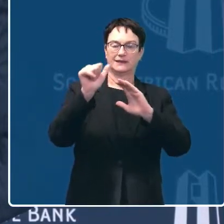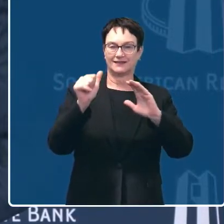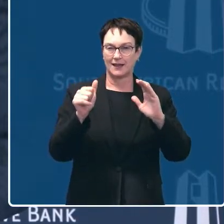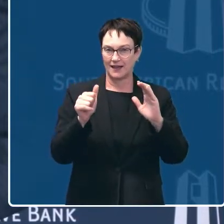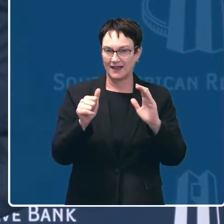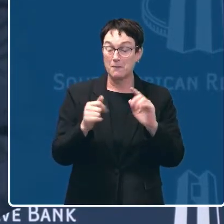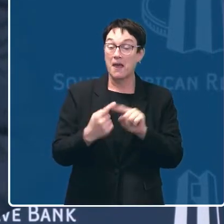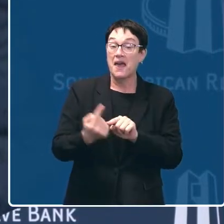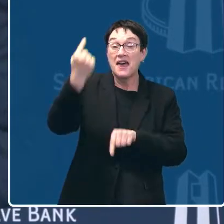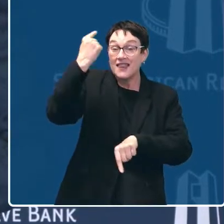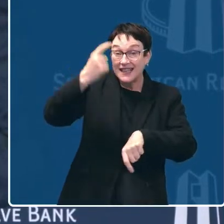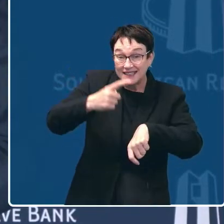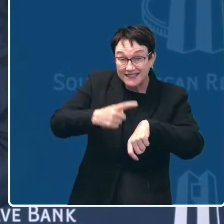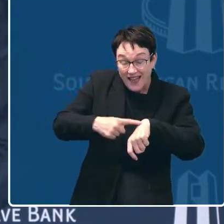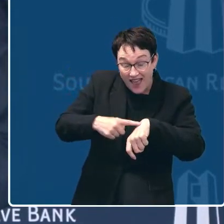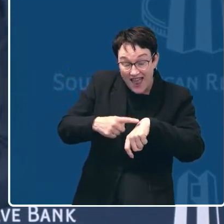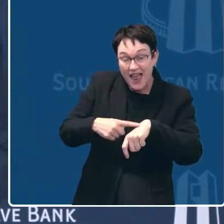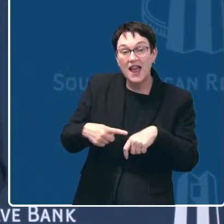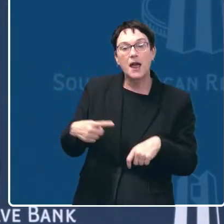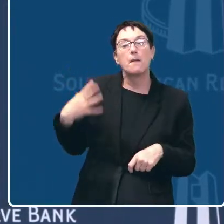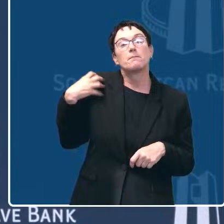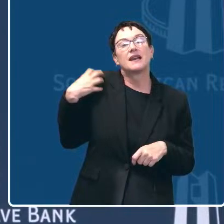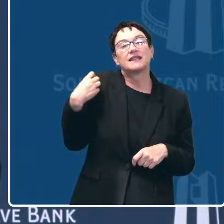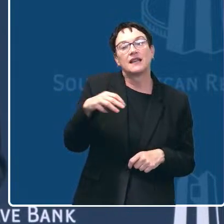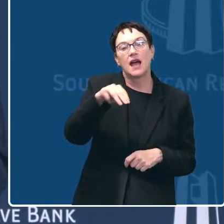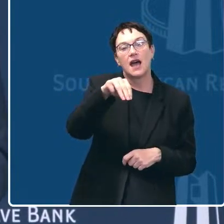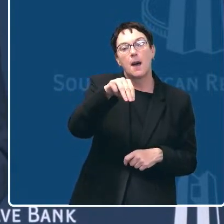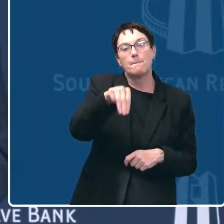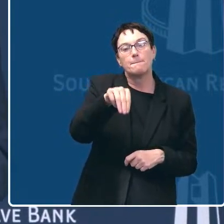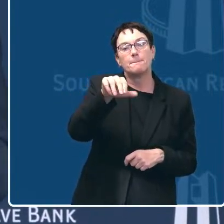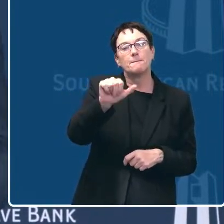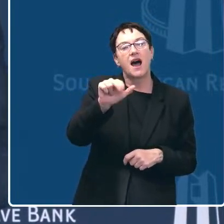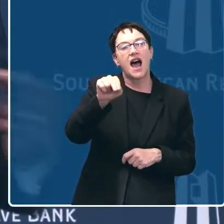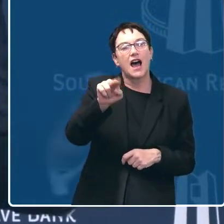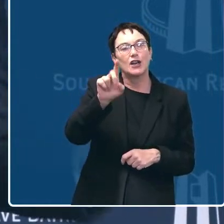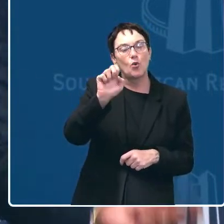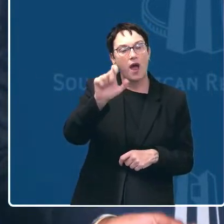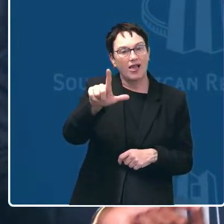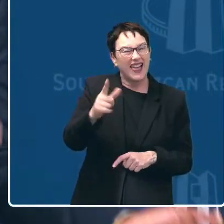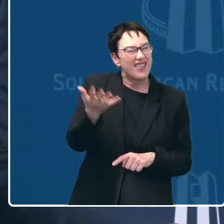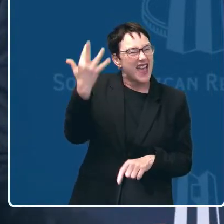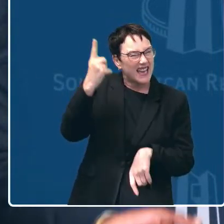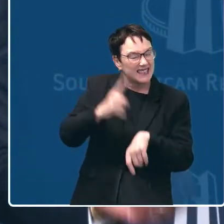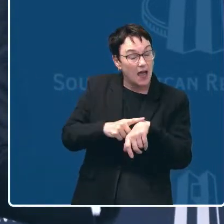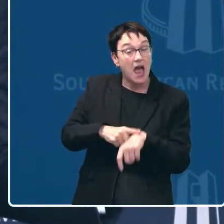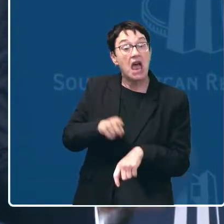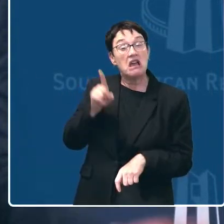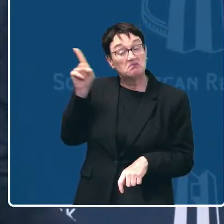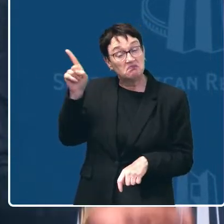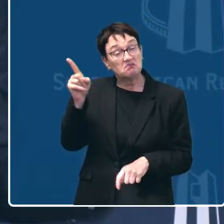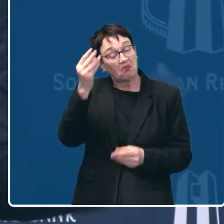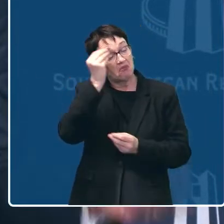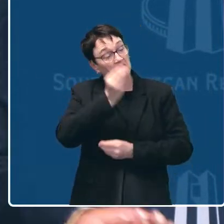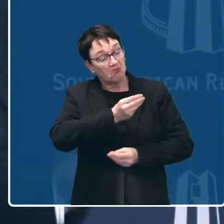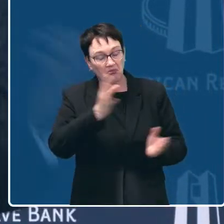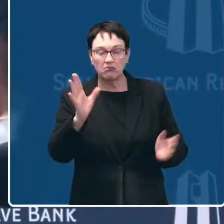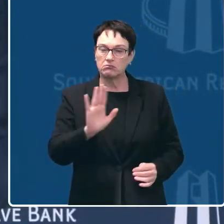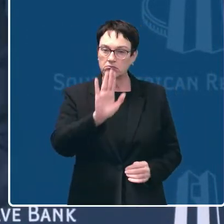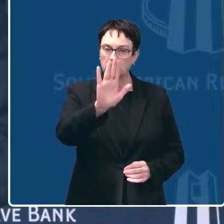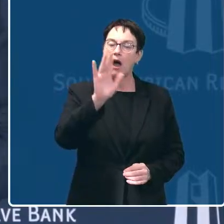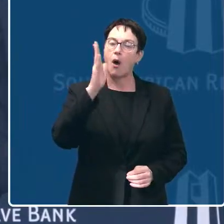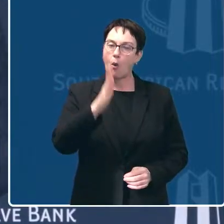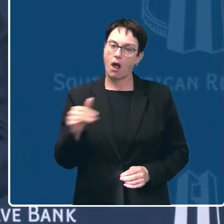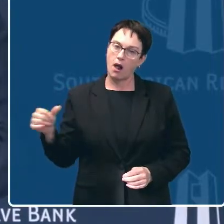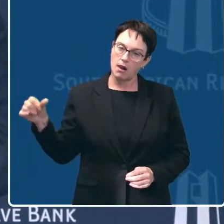said, at an appropriate time, we will revert to the 3